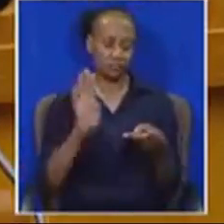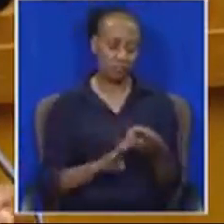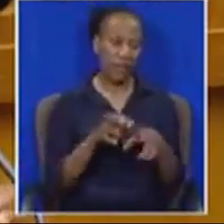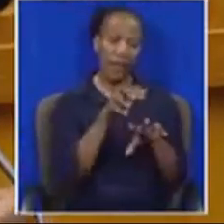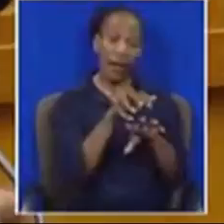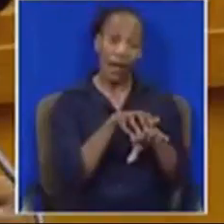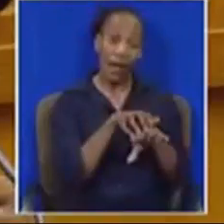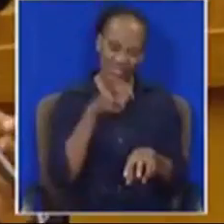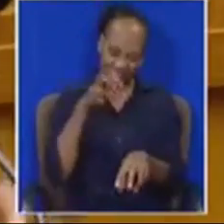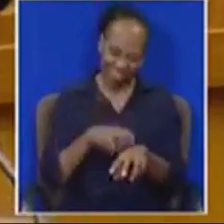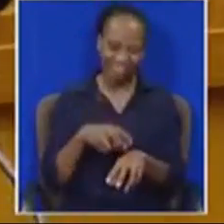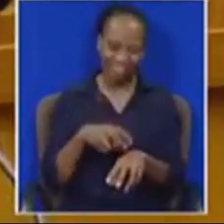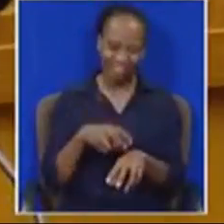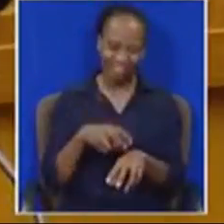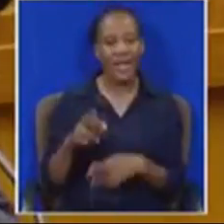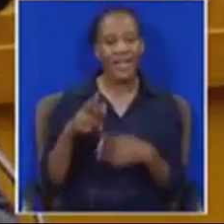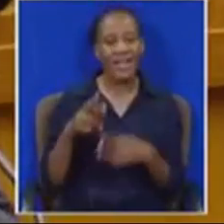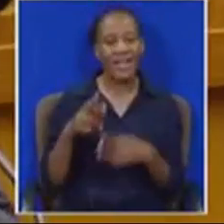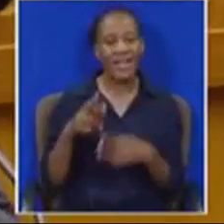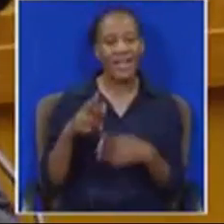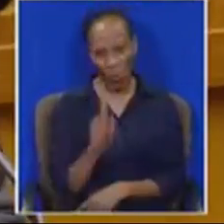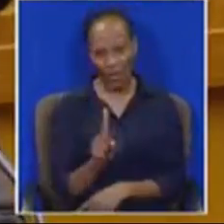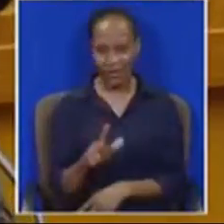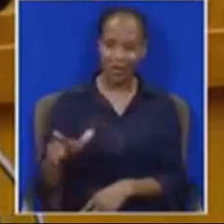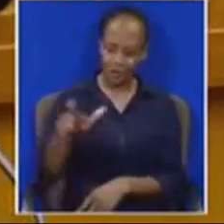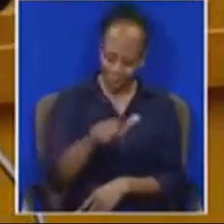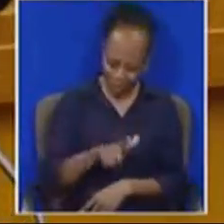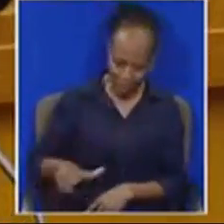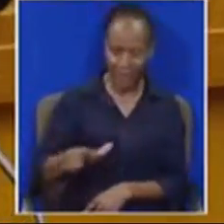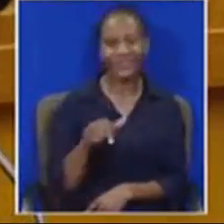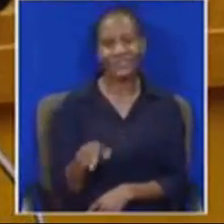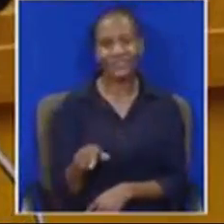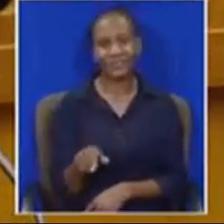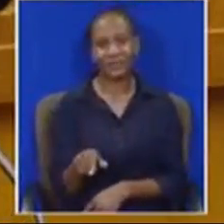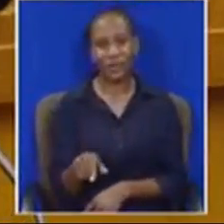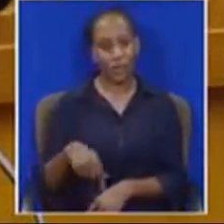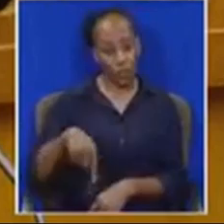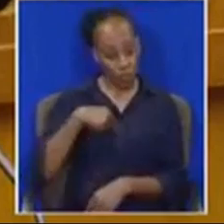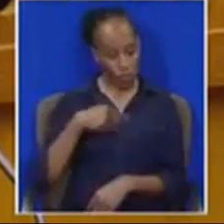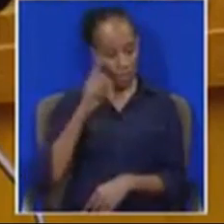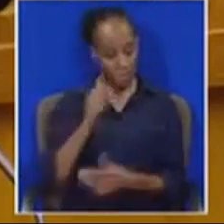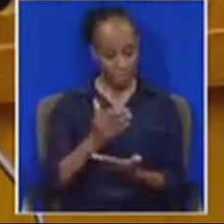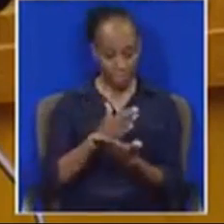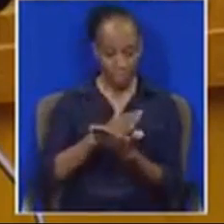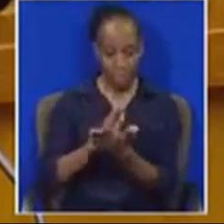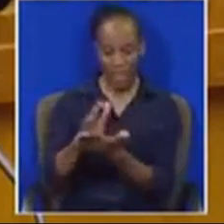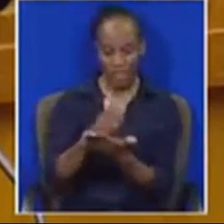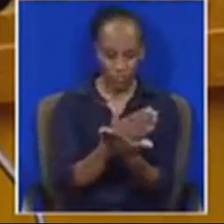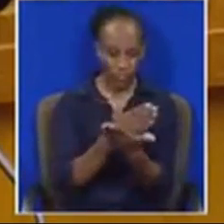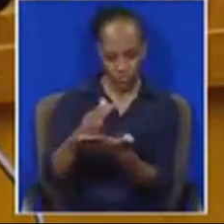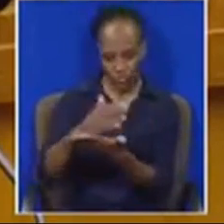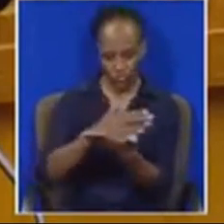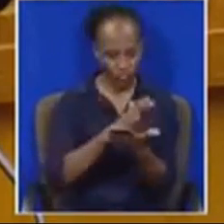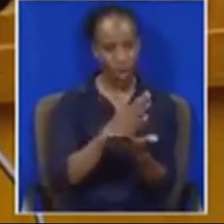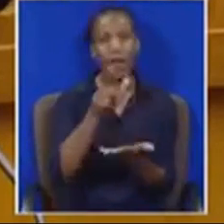needs land as a resource, we will accelerate our land distribution program